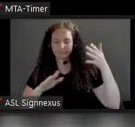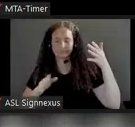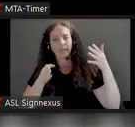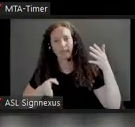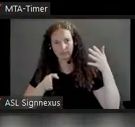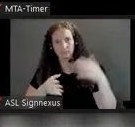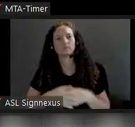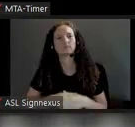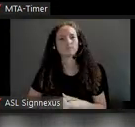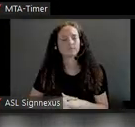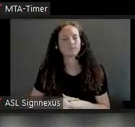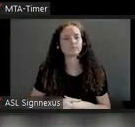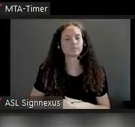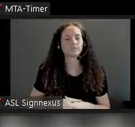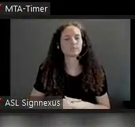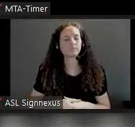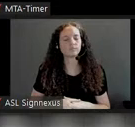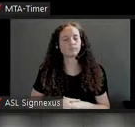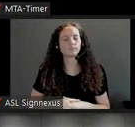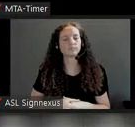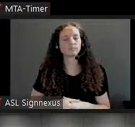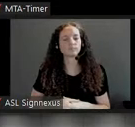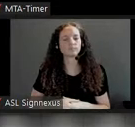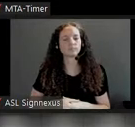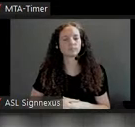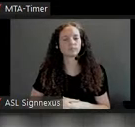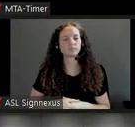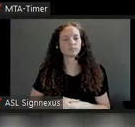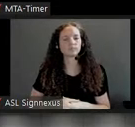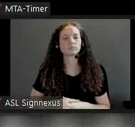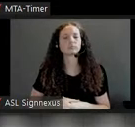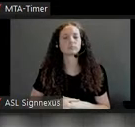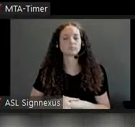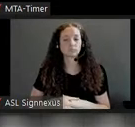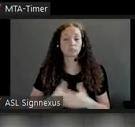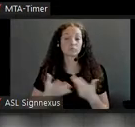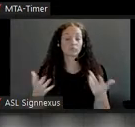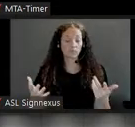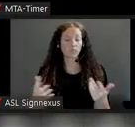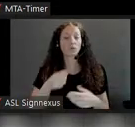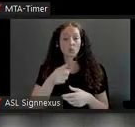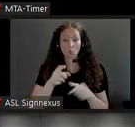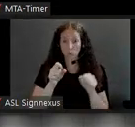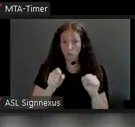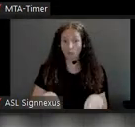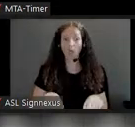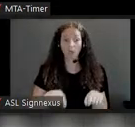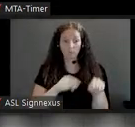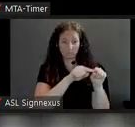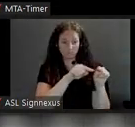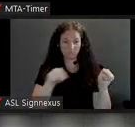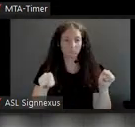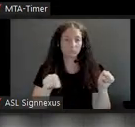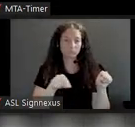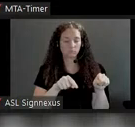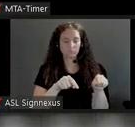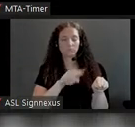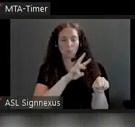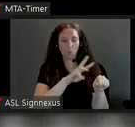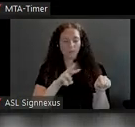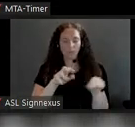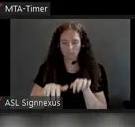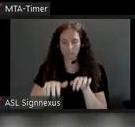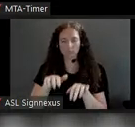am just going to also, for submitting comments, this is great right here in case something comes up in